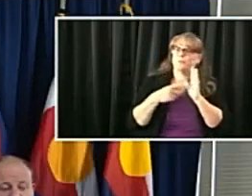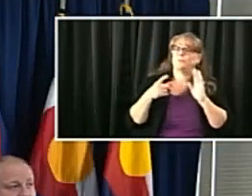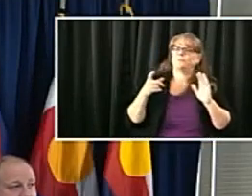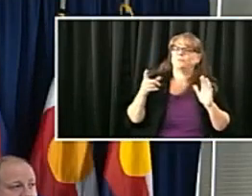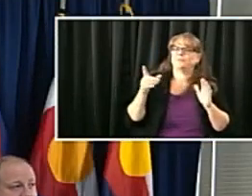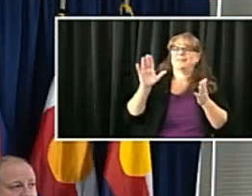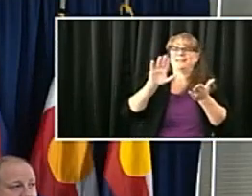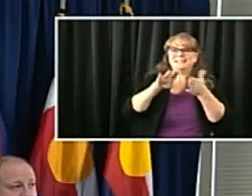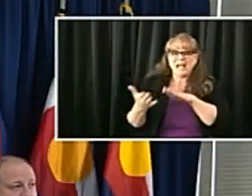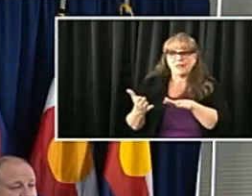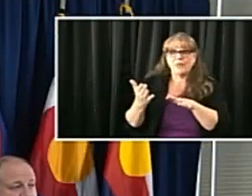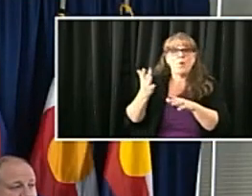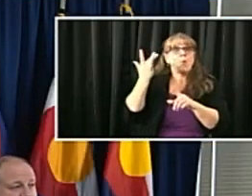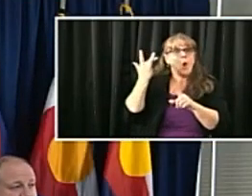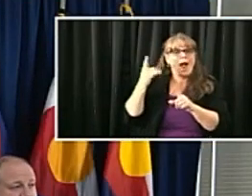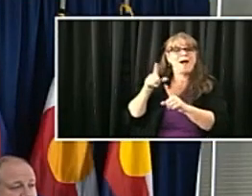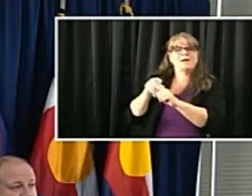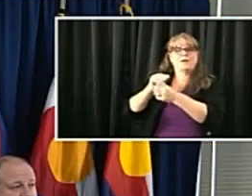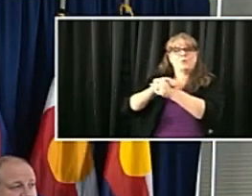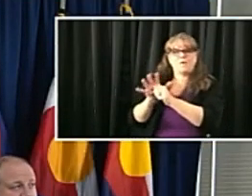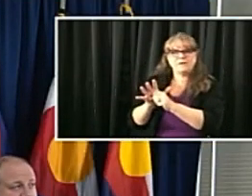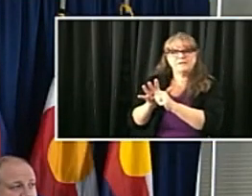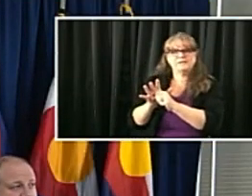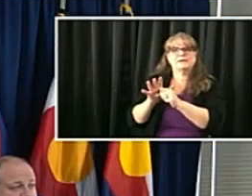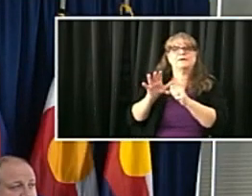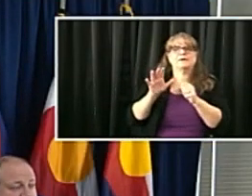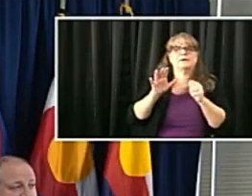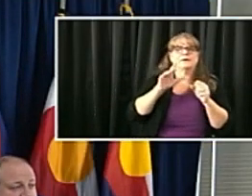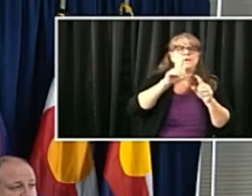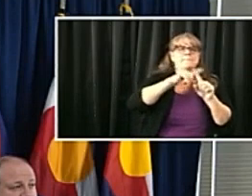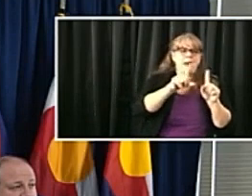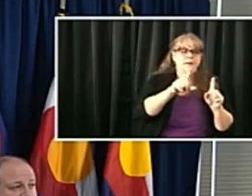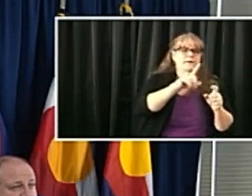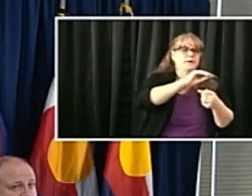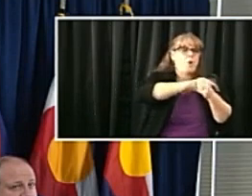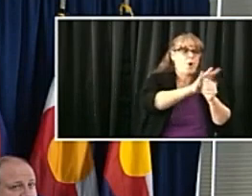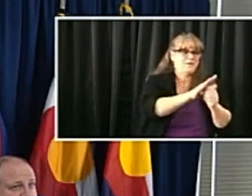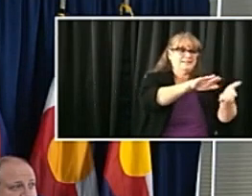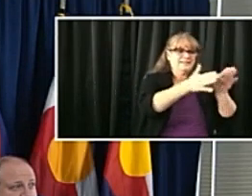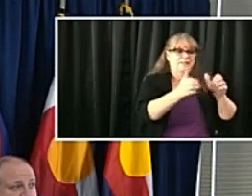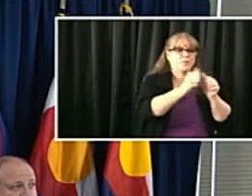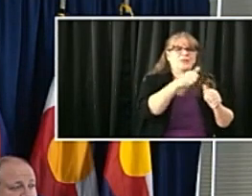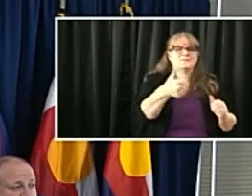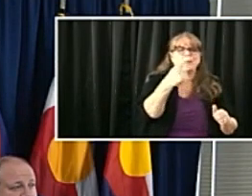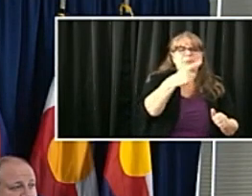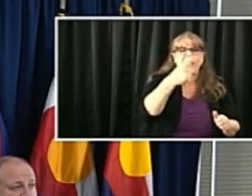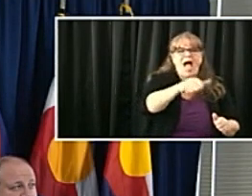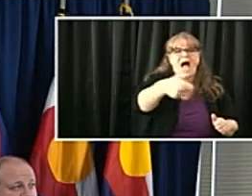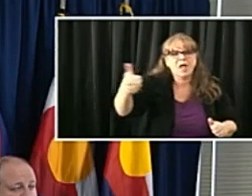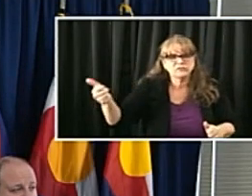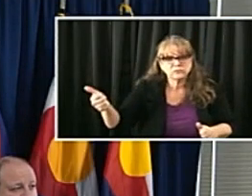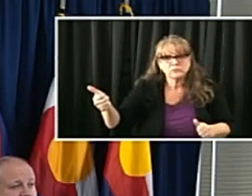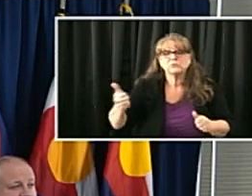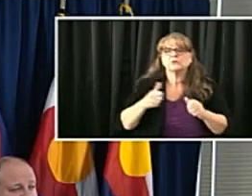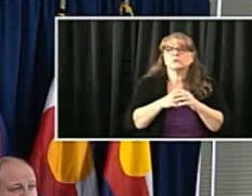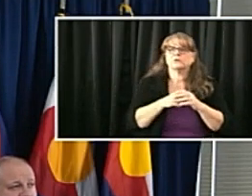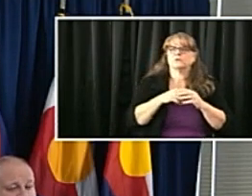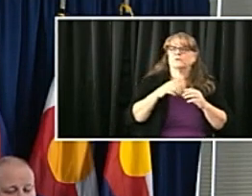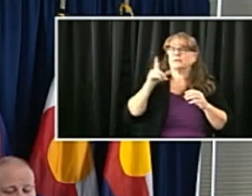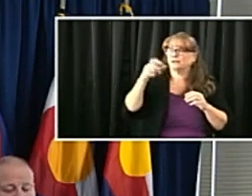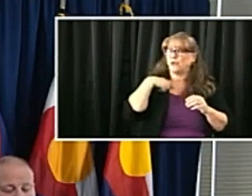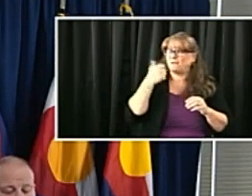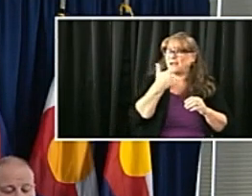Governor and Dr. Herlihy, I was wondering if you guys could share if there's been any vaccine providers who you've had to issue a stern warning to, or if you had to pull those